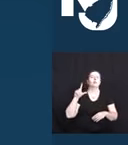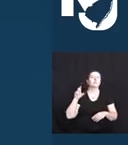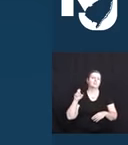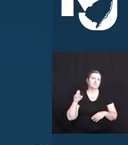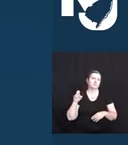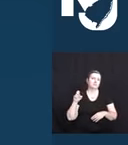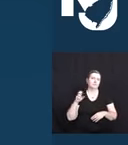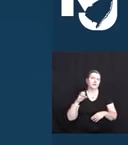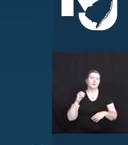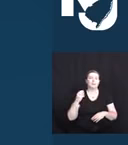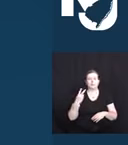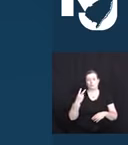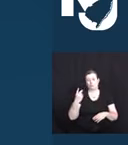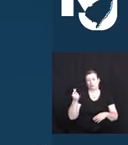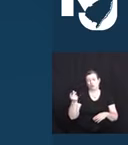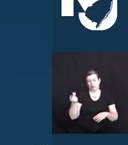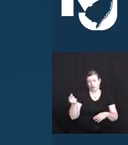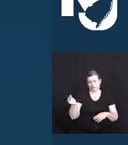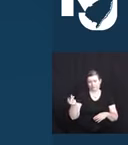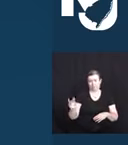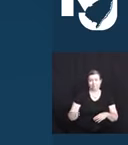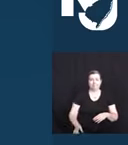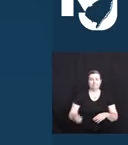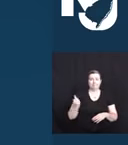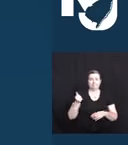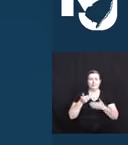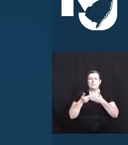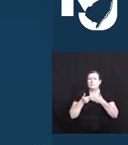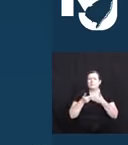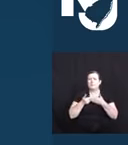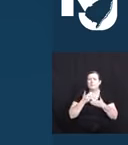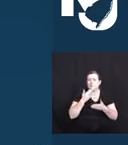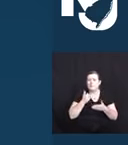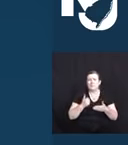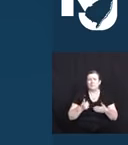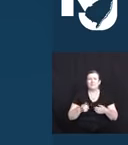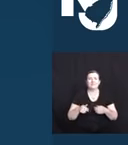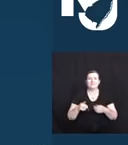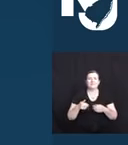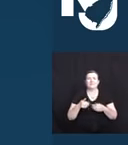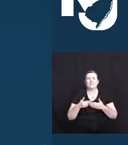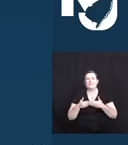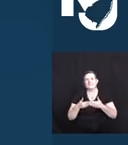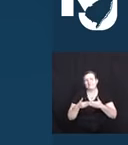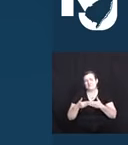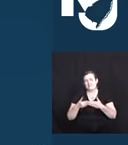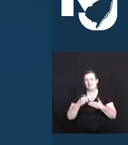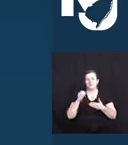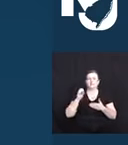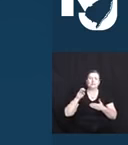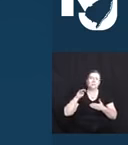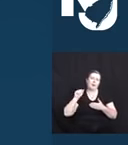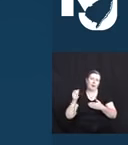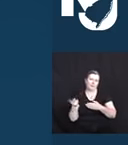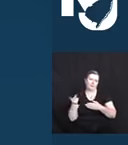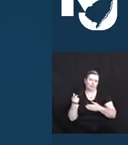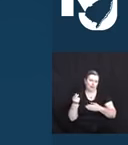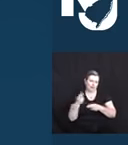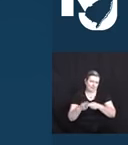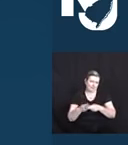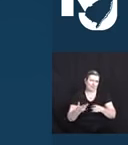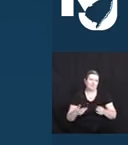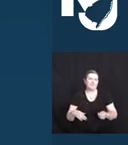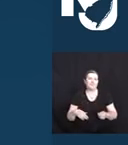Baby and grand rabbit Simba. He also leaves his brother Michael and his sisters Julie and Dory, along with